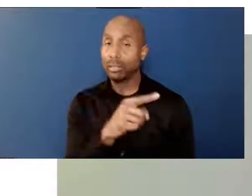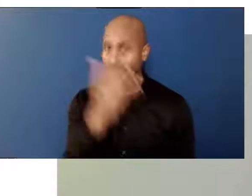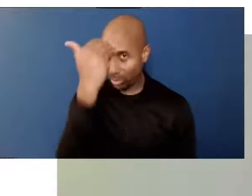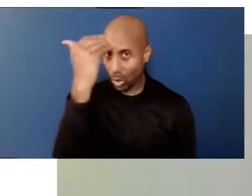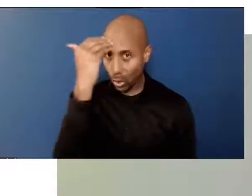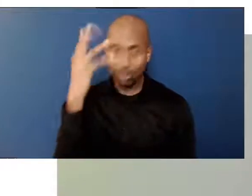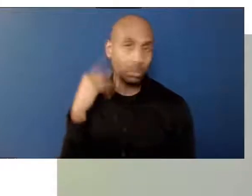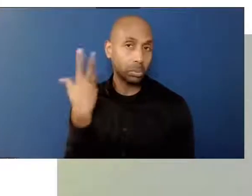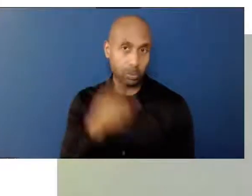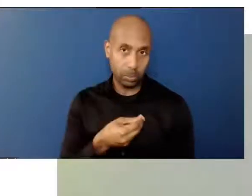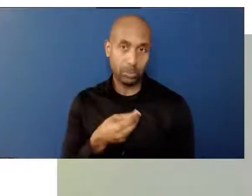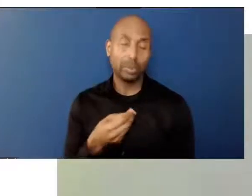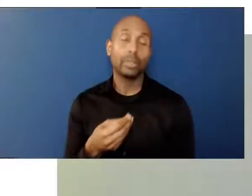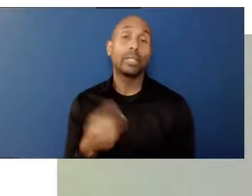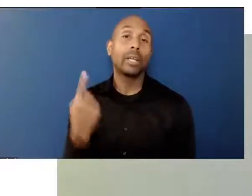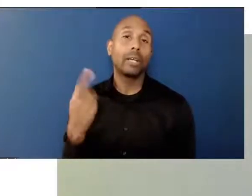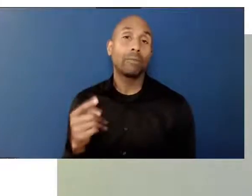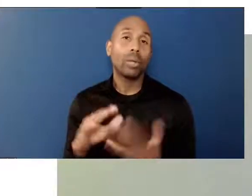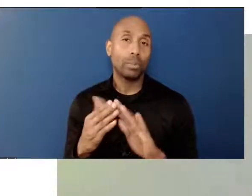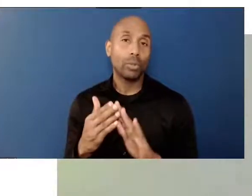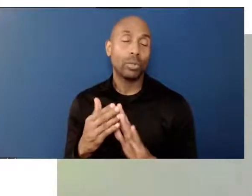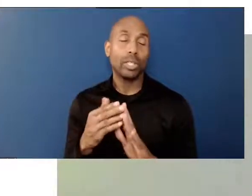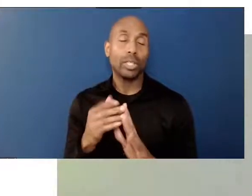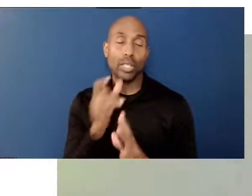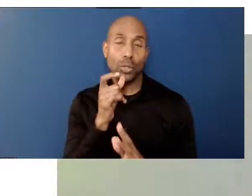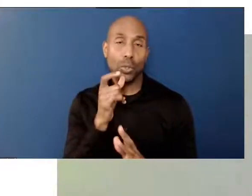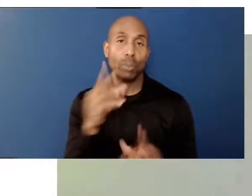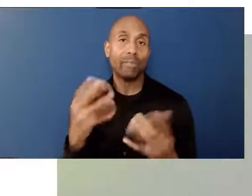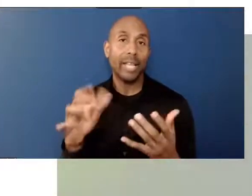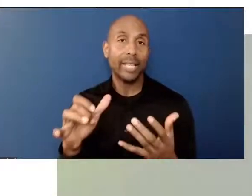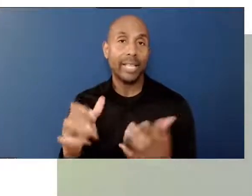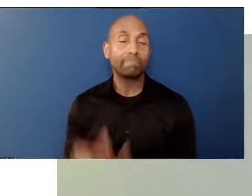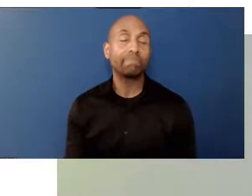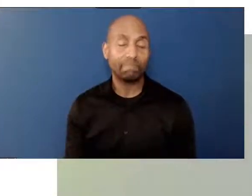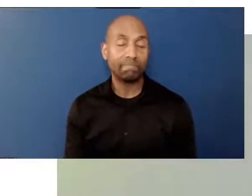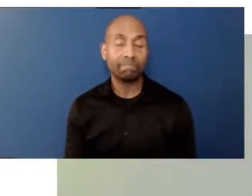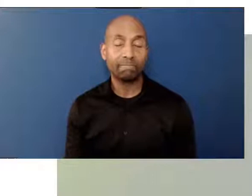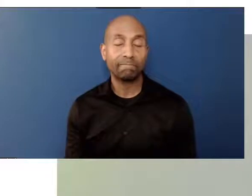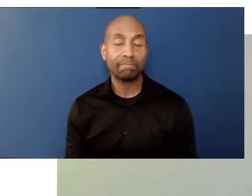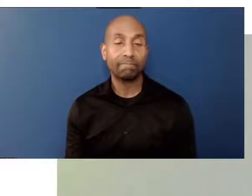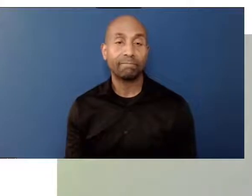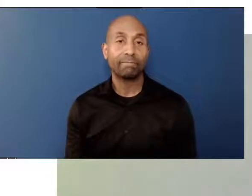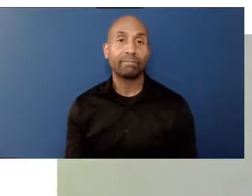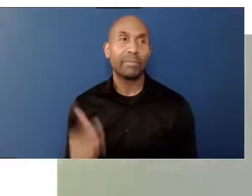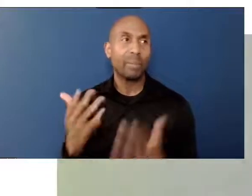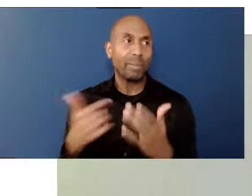Heritage provides. I might have even mixed that up, so I might have to re-say that.